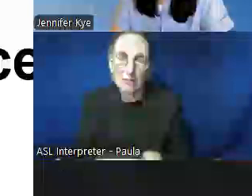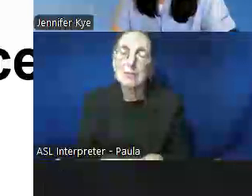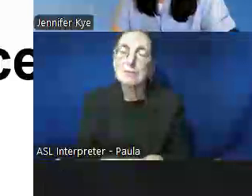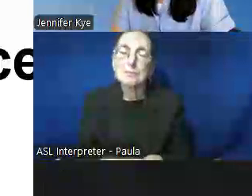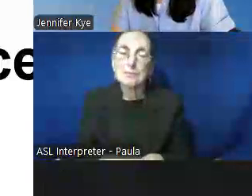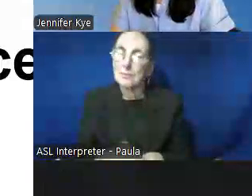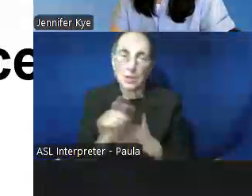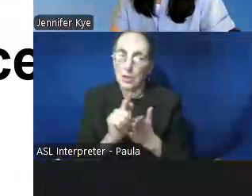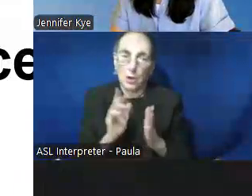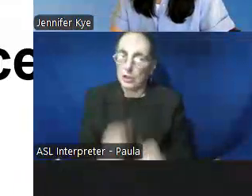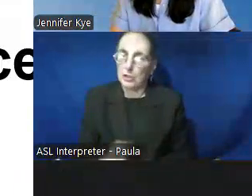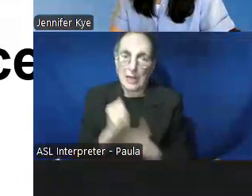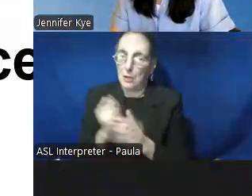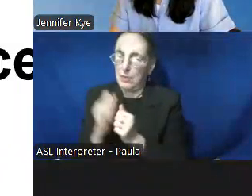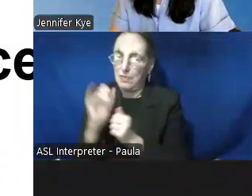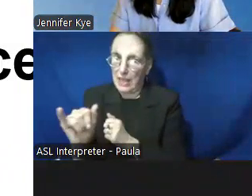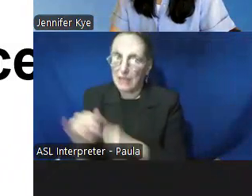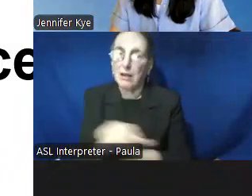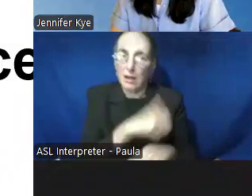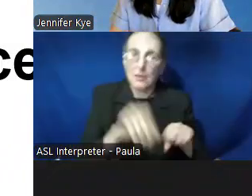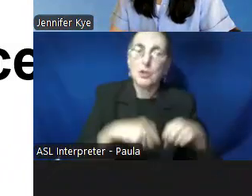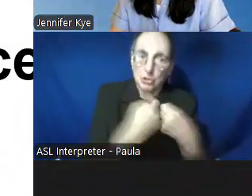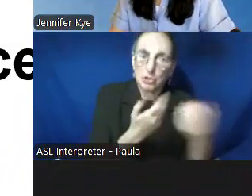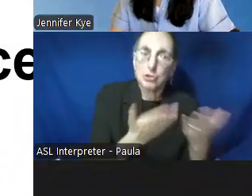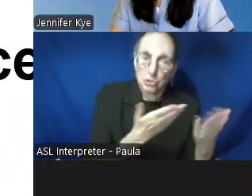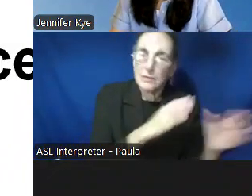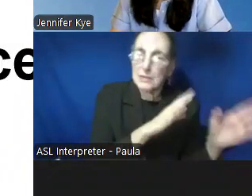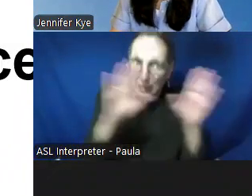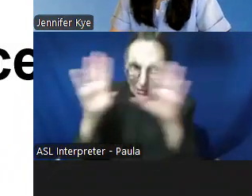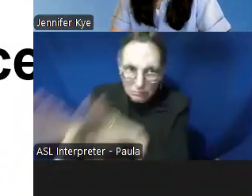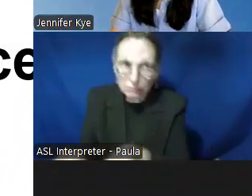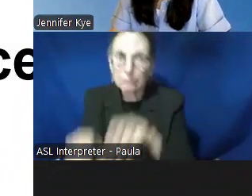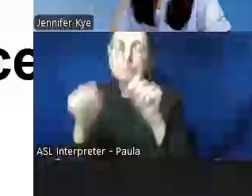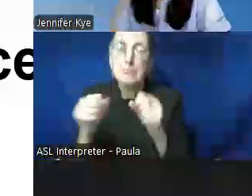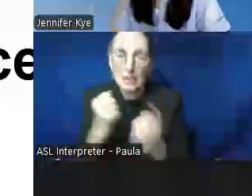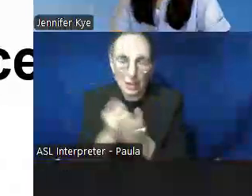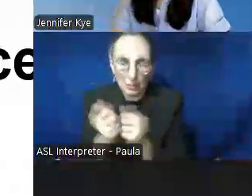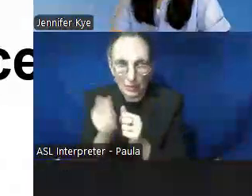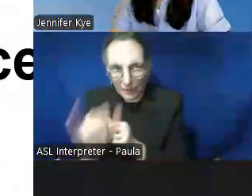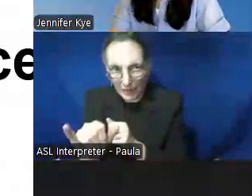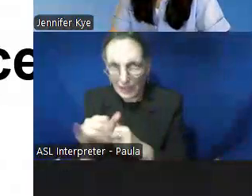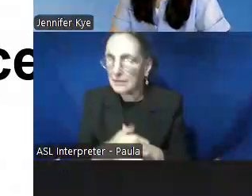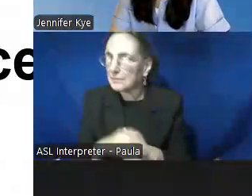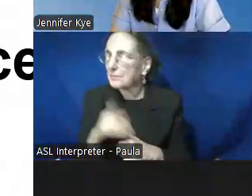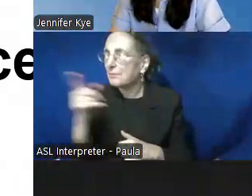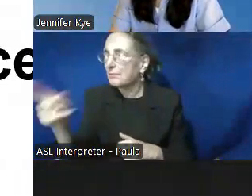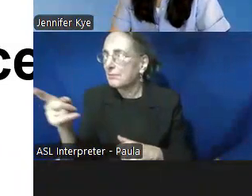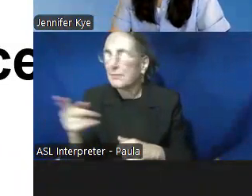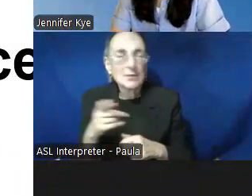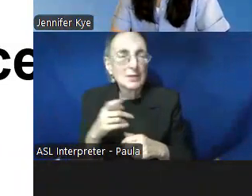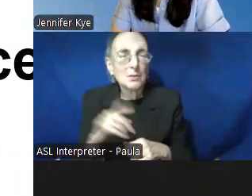And so this is just a slide with some resources for where to refer clients for legal assistance. Unfortunately, there isn't